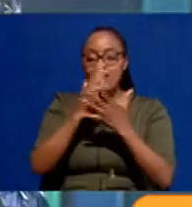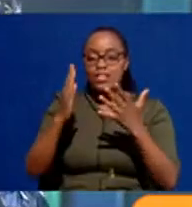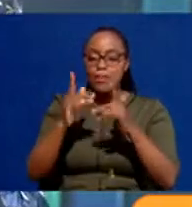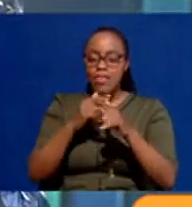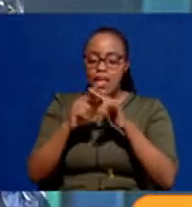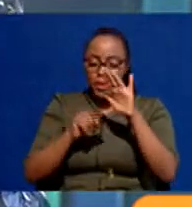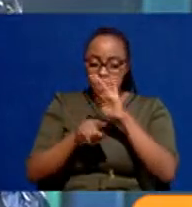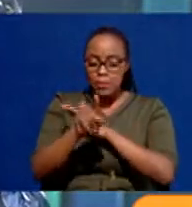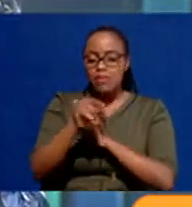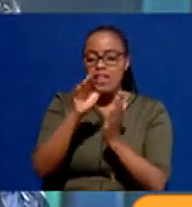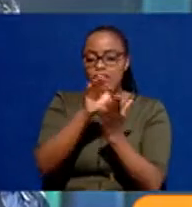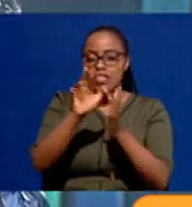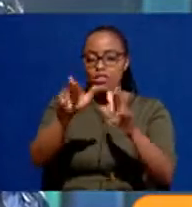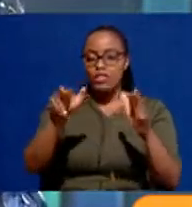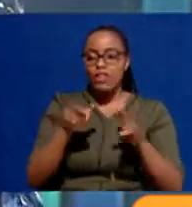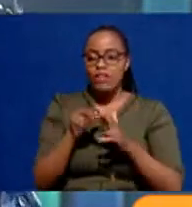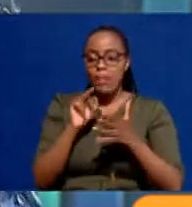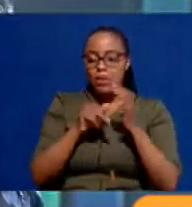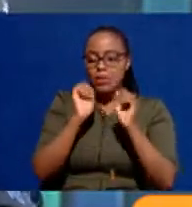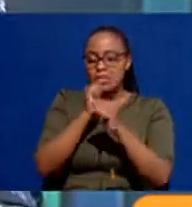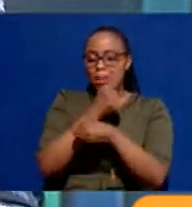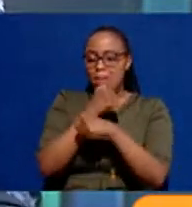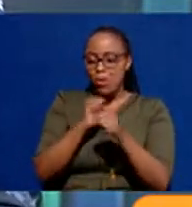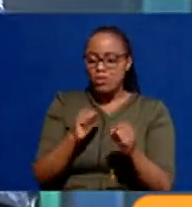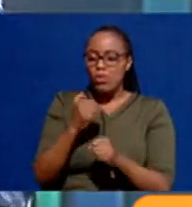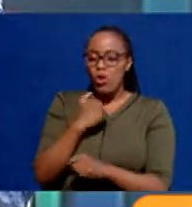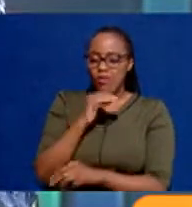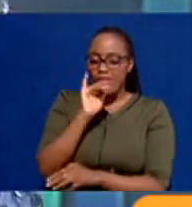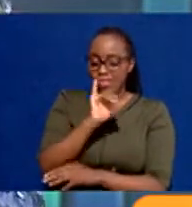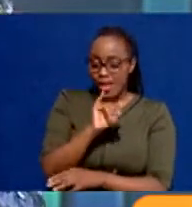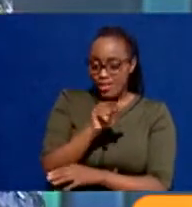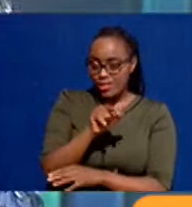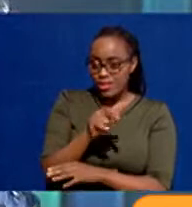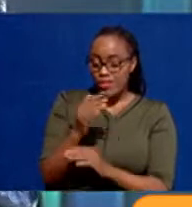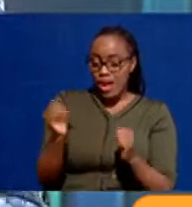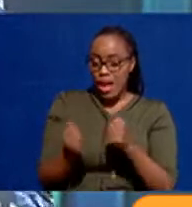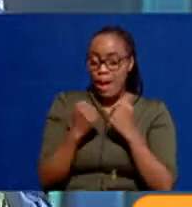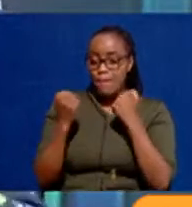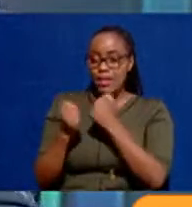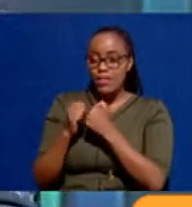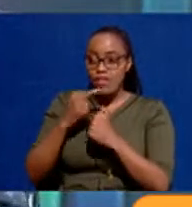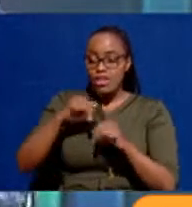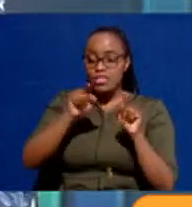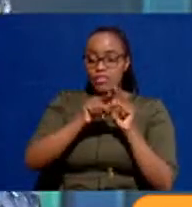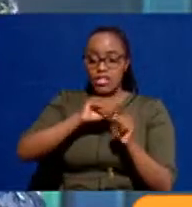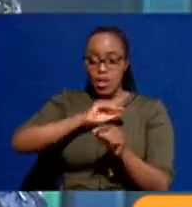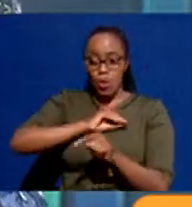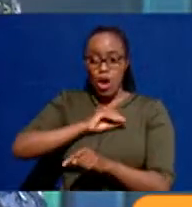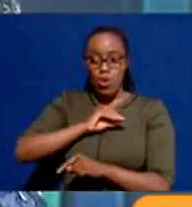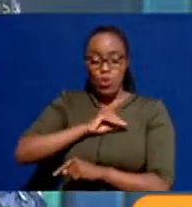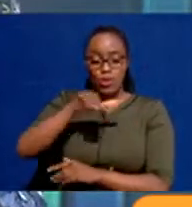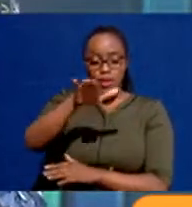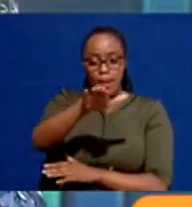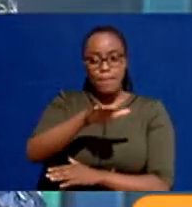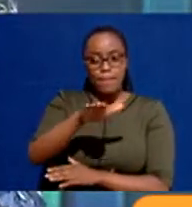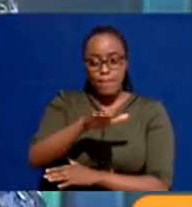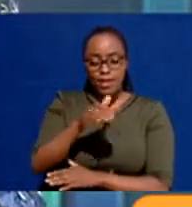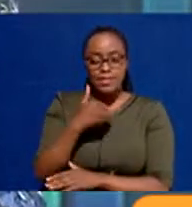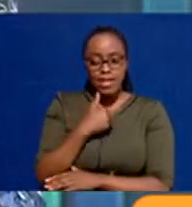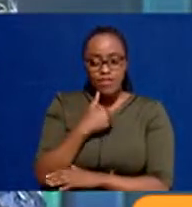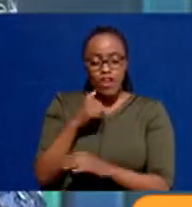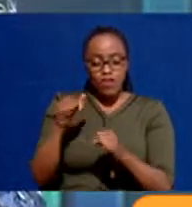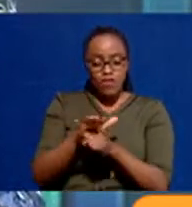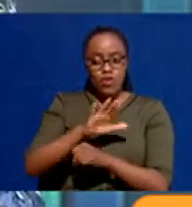to our warehouses. So it's highly unlikely that we'll have that kind of move happening. We are in our own premises,